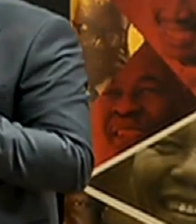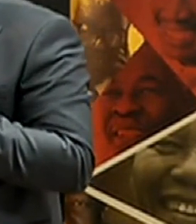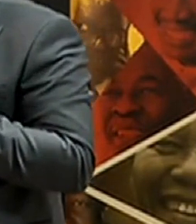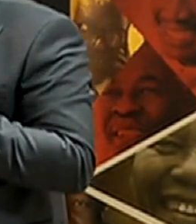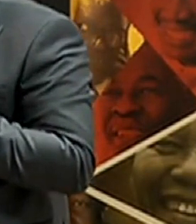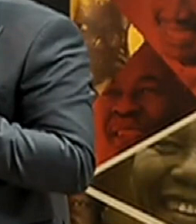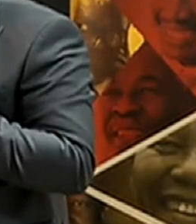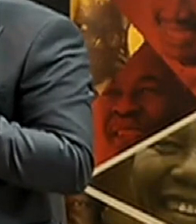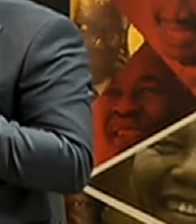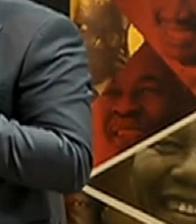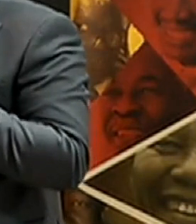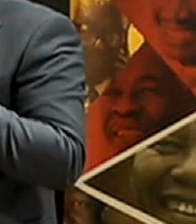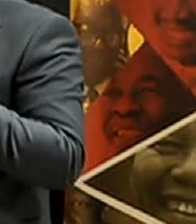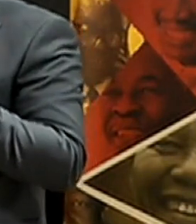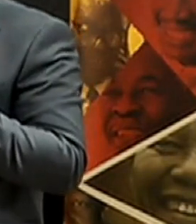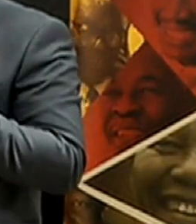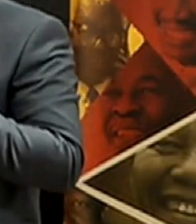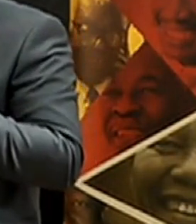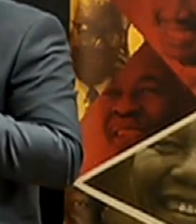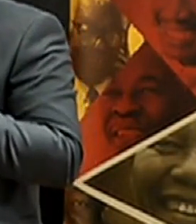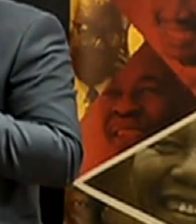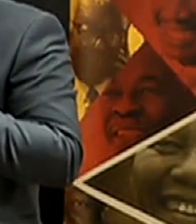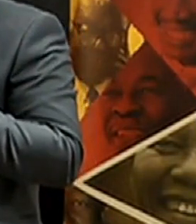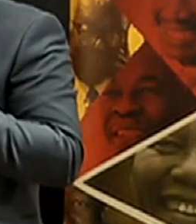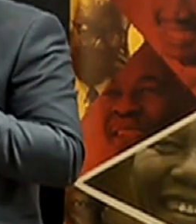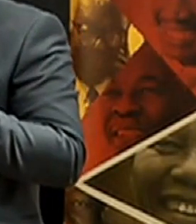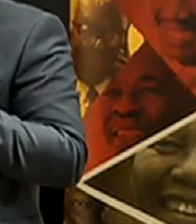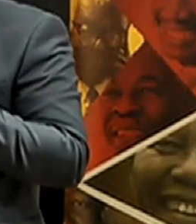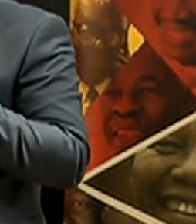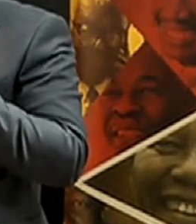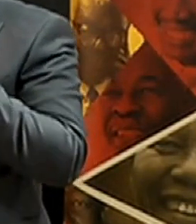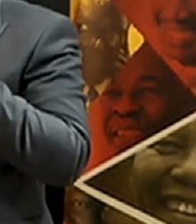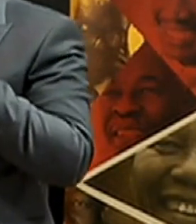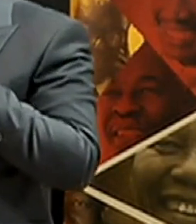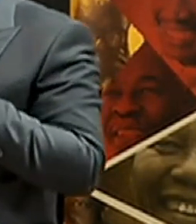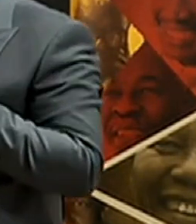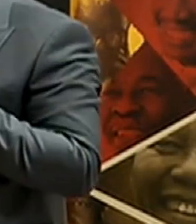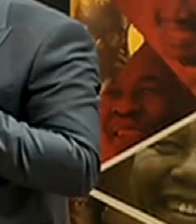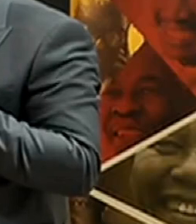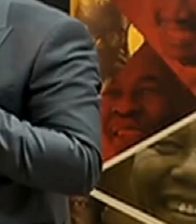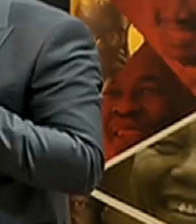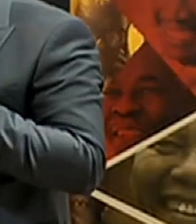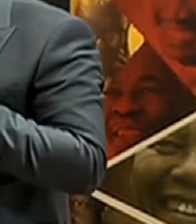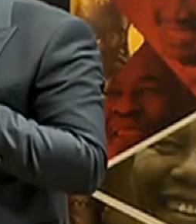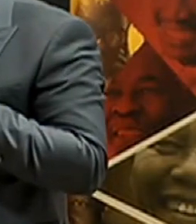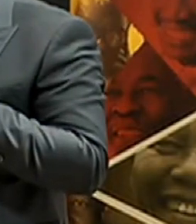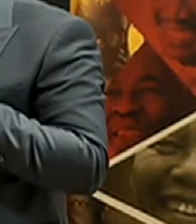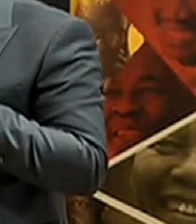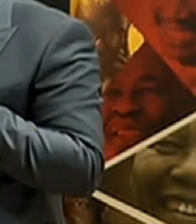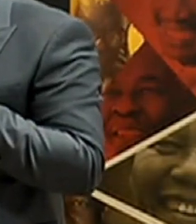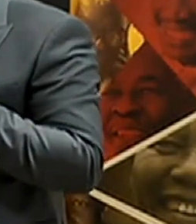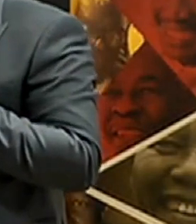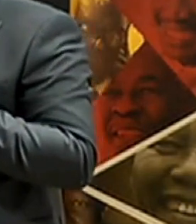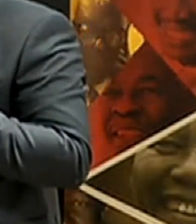province. We must prevent the infections by adhering to the regulations of the national